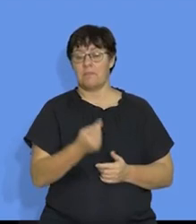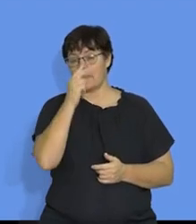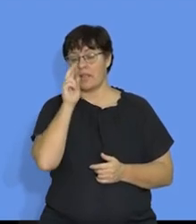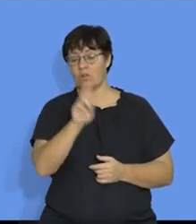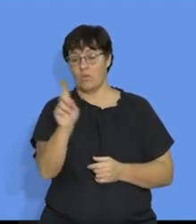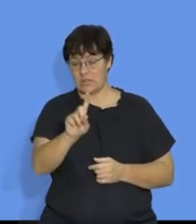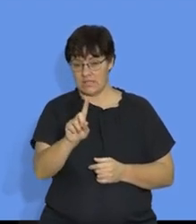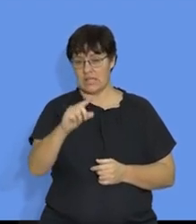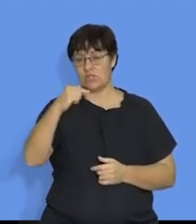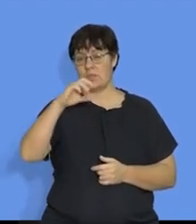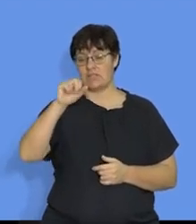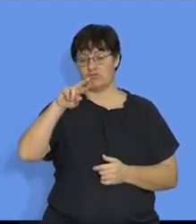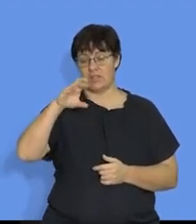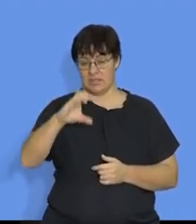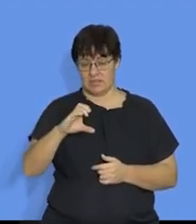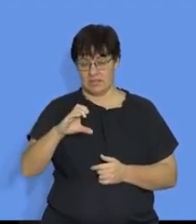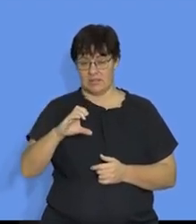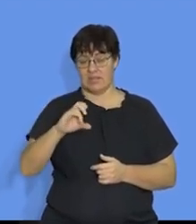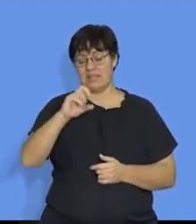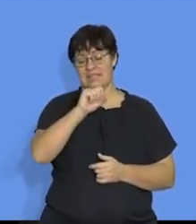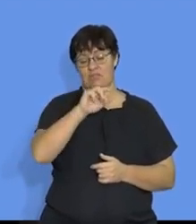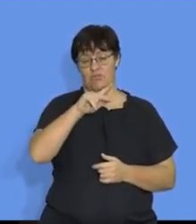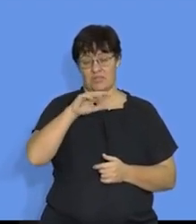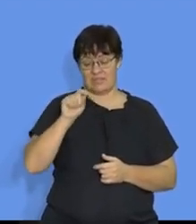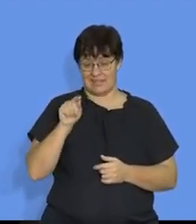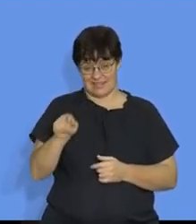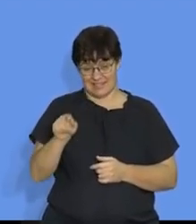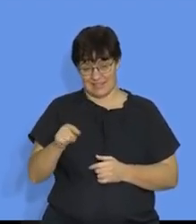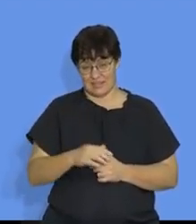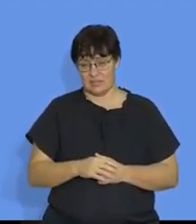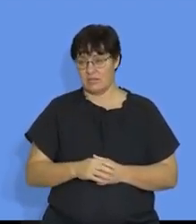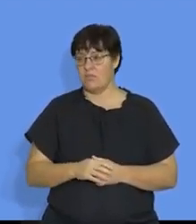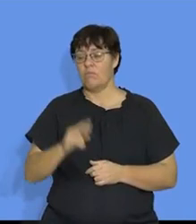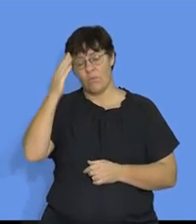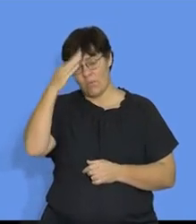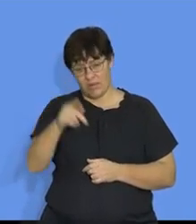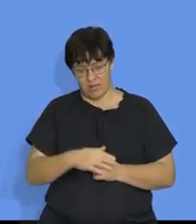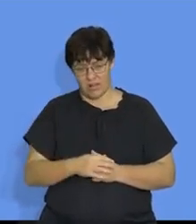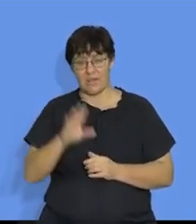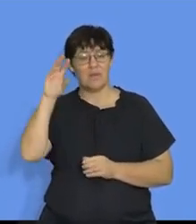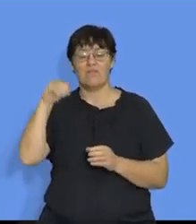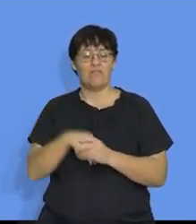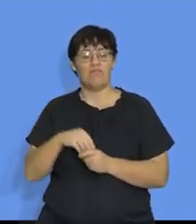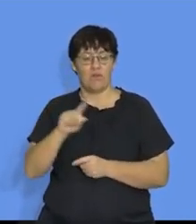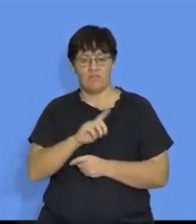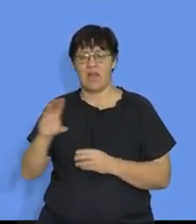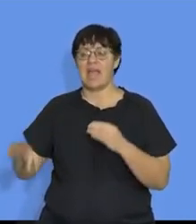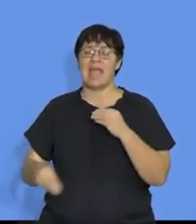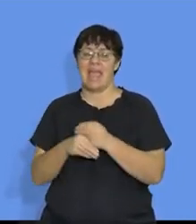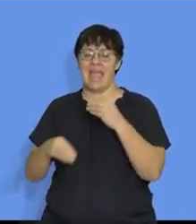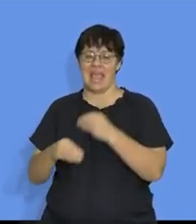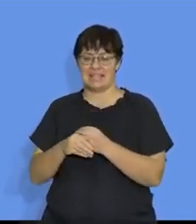So I have looked at geometric series. We know that geometric series